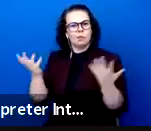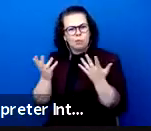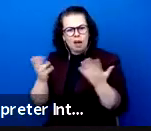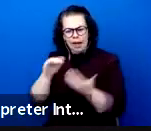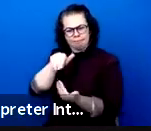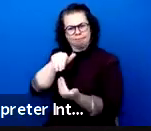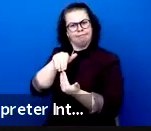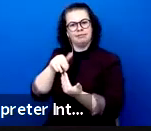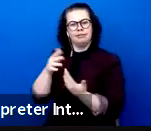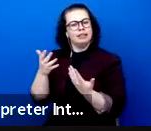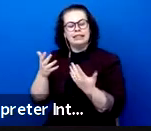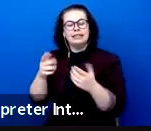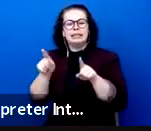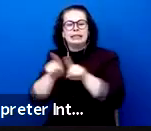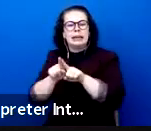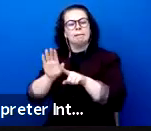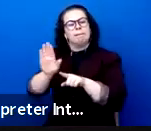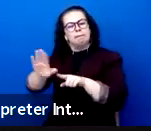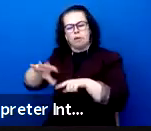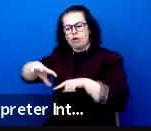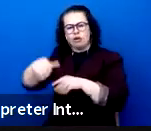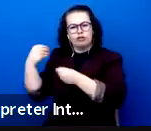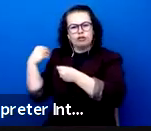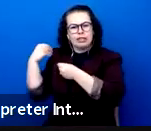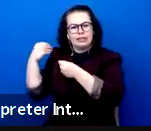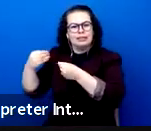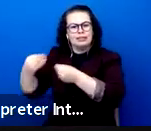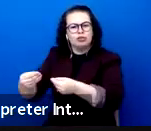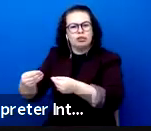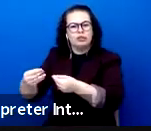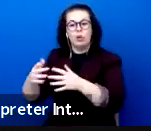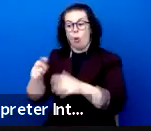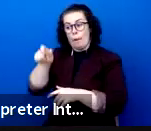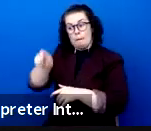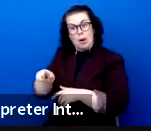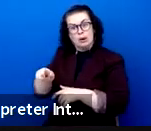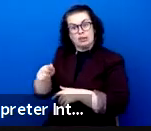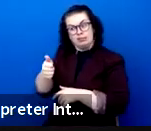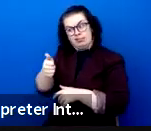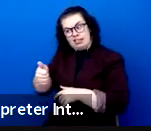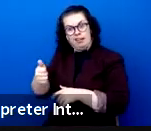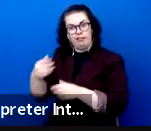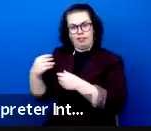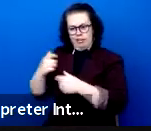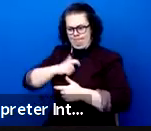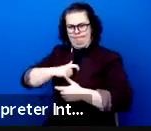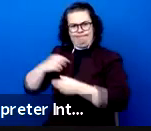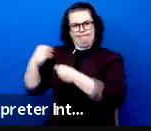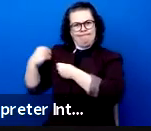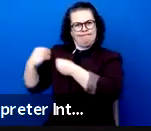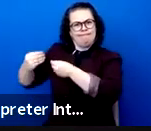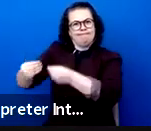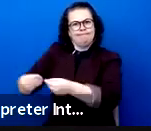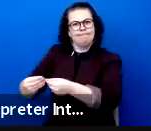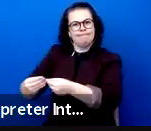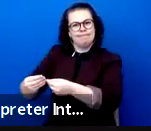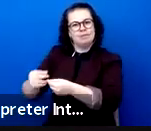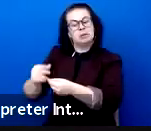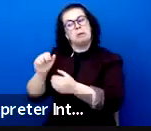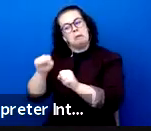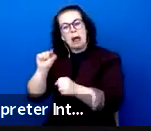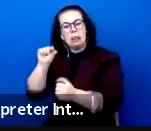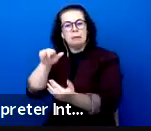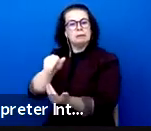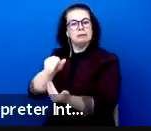heritage handed down from person to person. Theatre the current